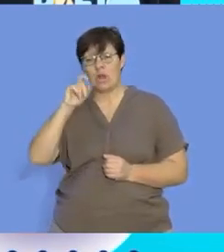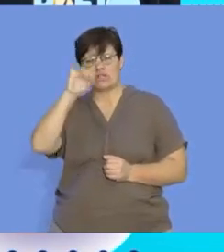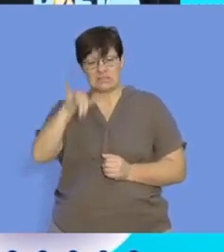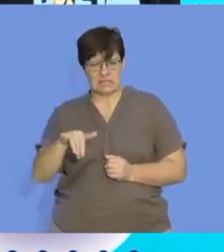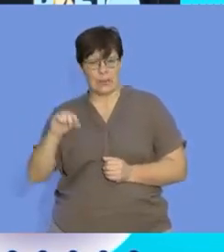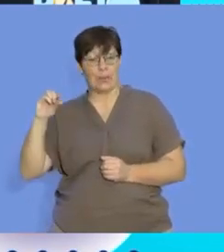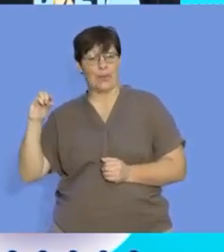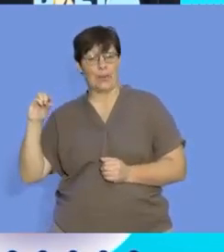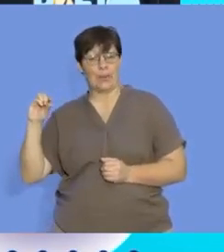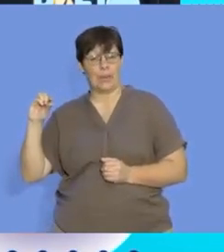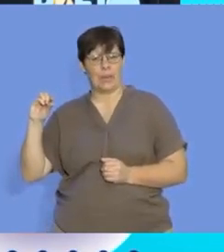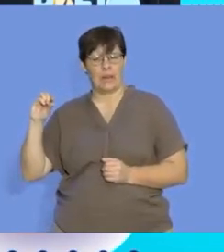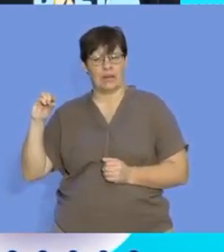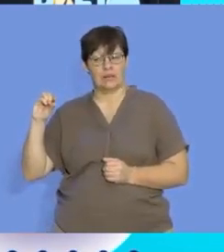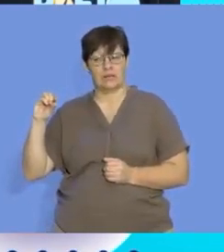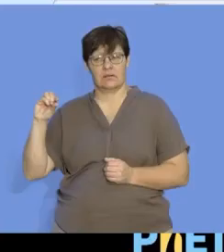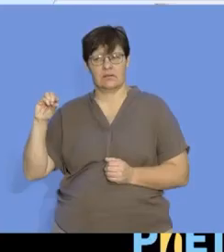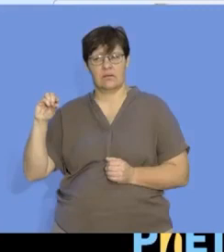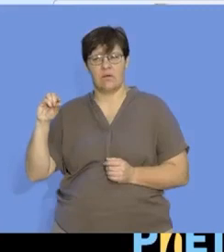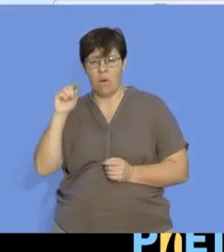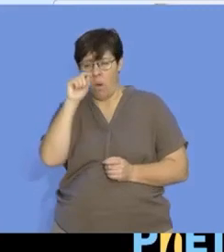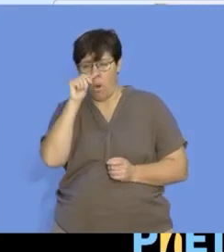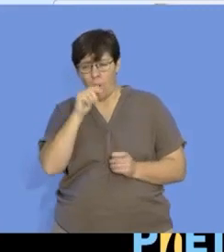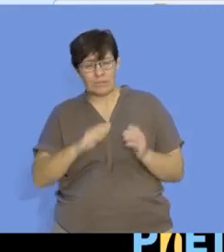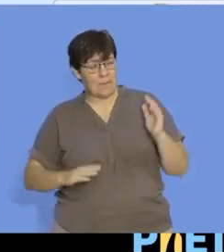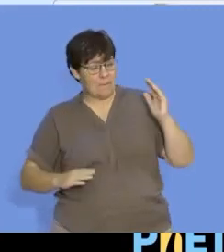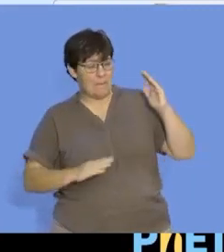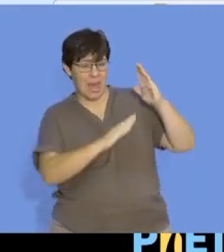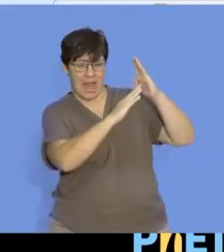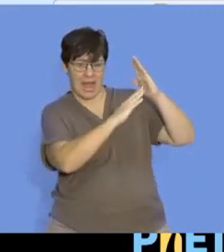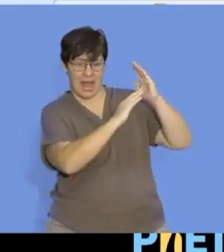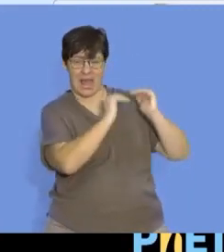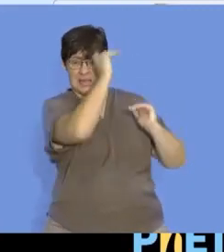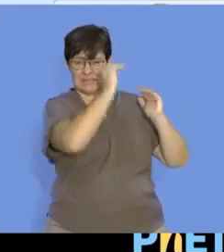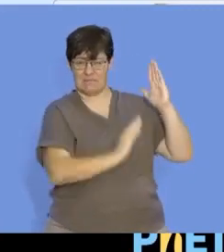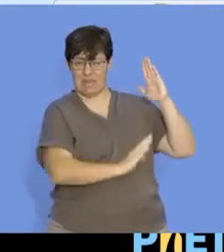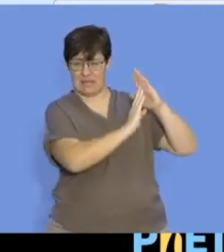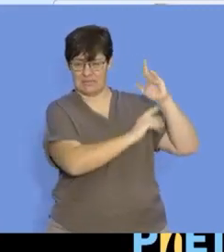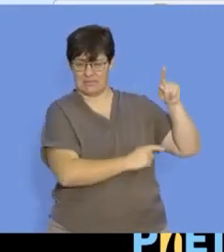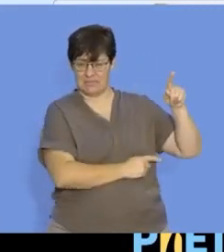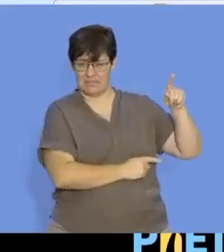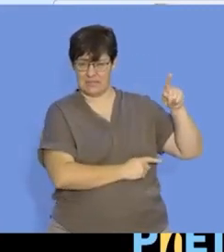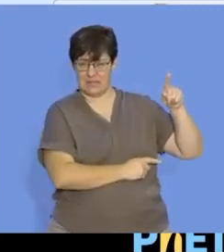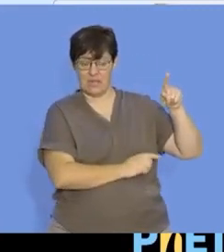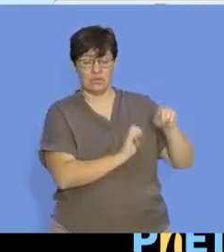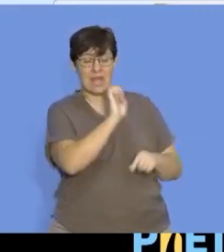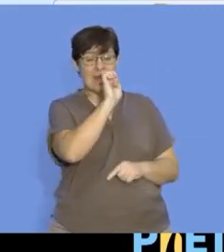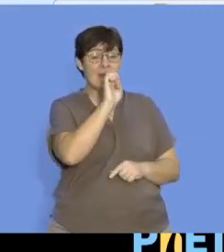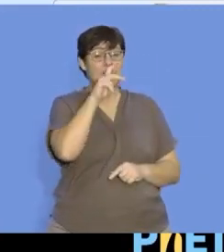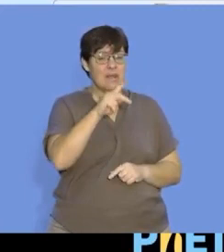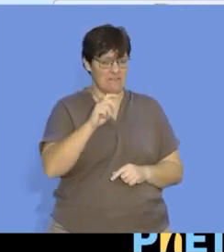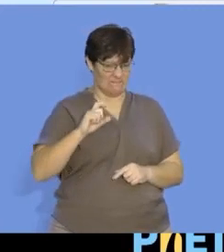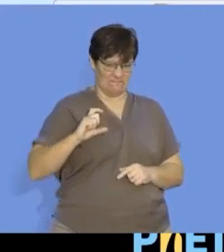was. Almost getting to maximum height. So my potential gets very, very